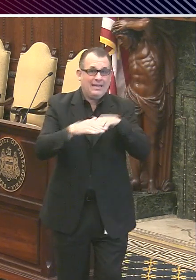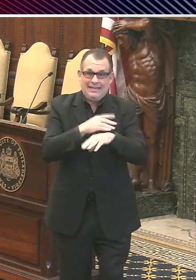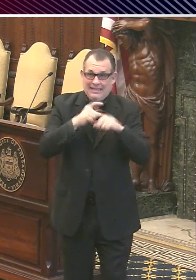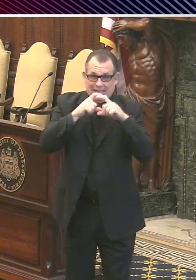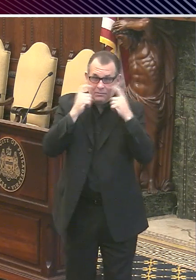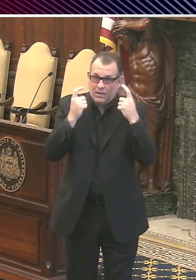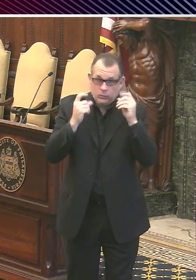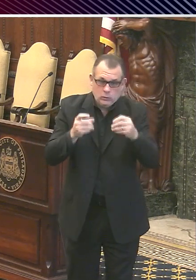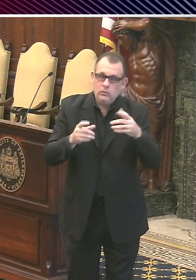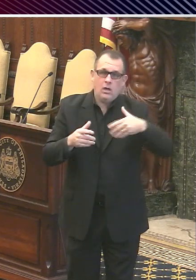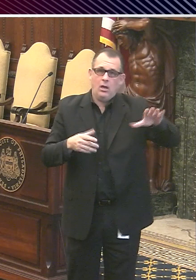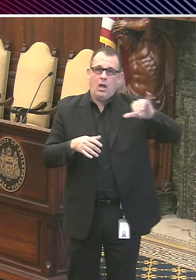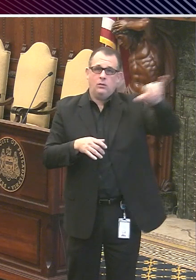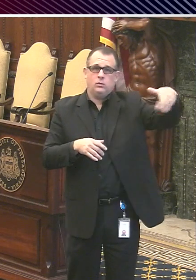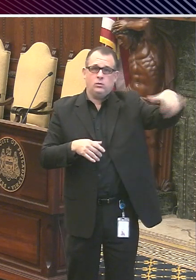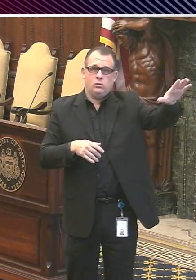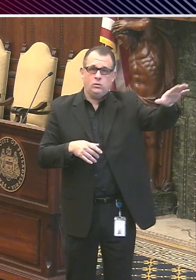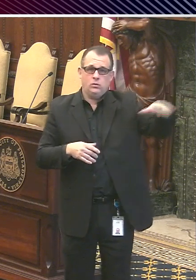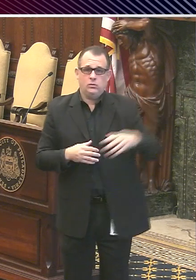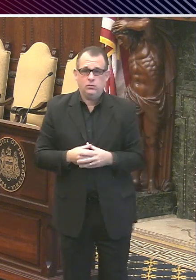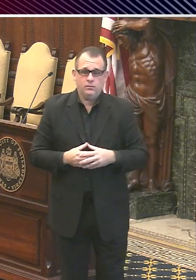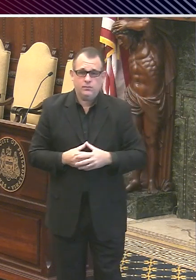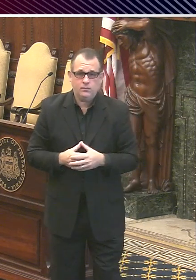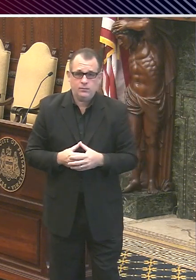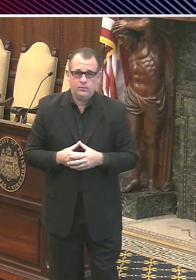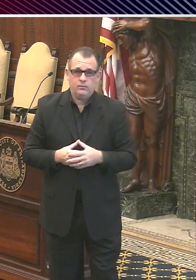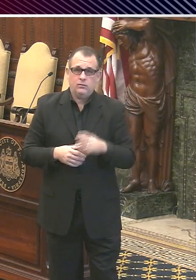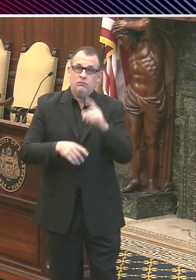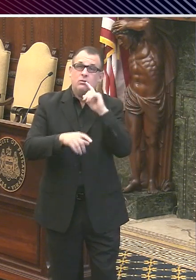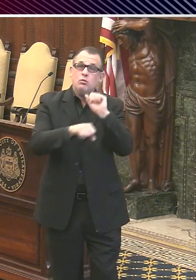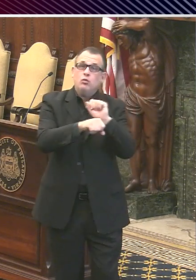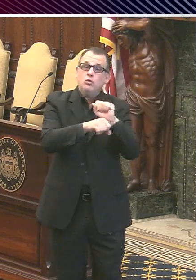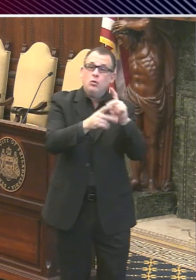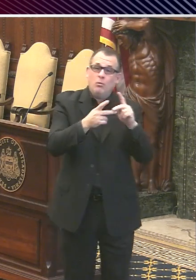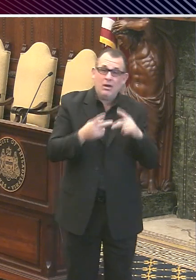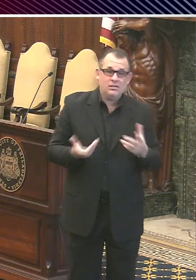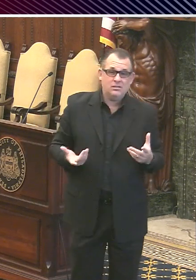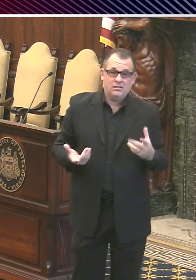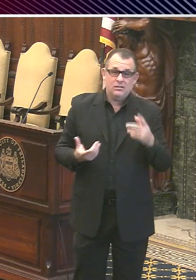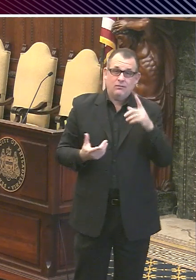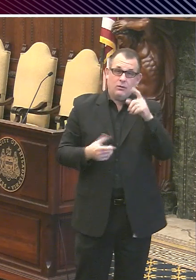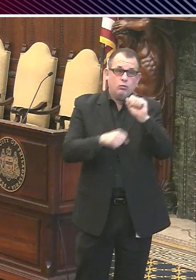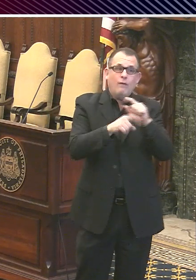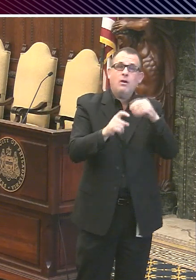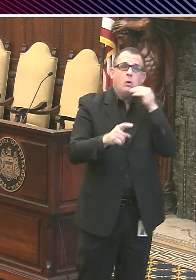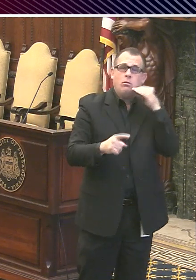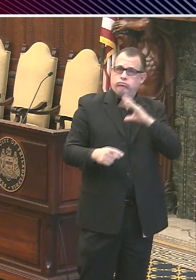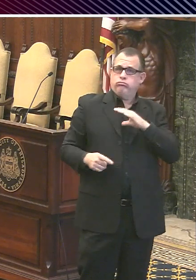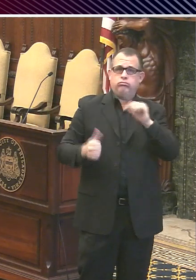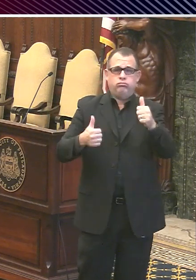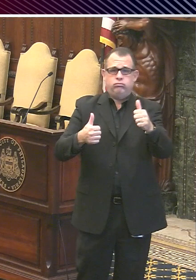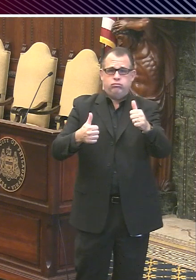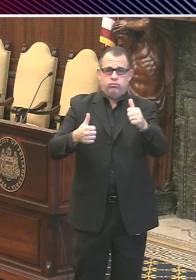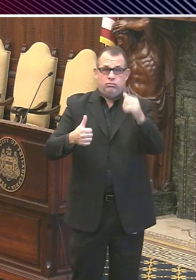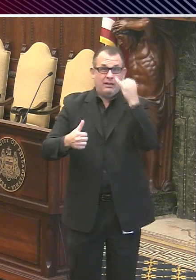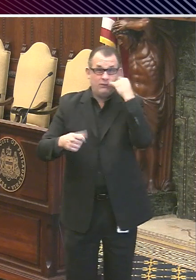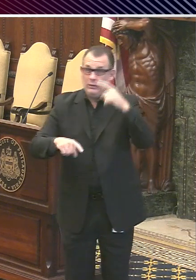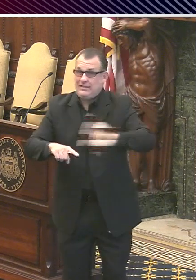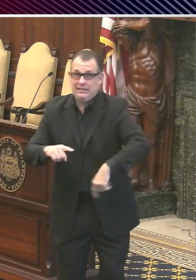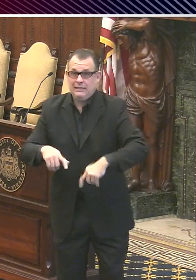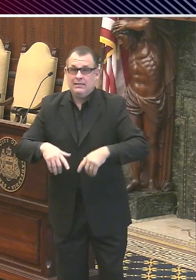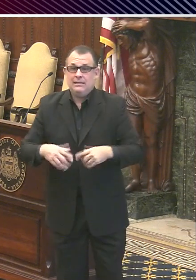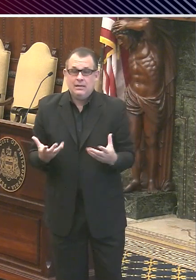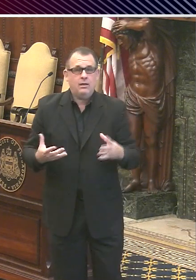mask. And for workplaces, we're saying people must work from home unless it's not possible for them to work from home. Then here